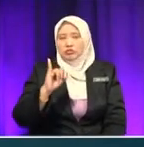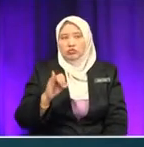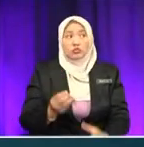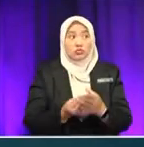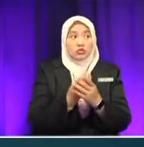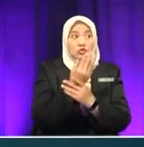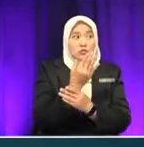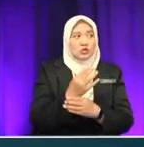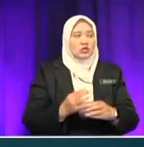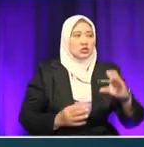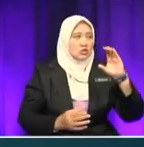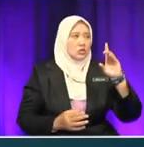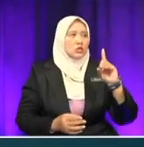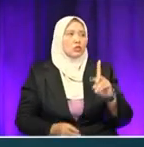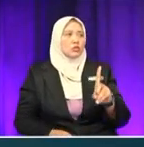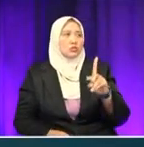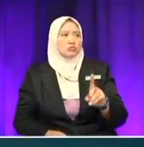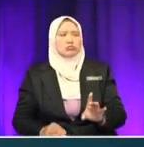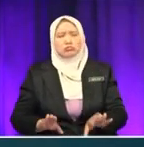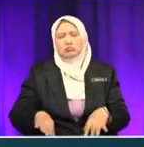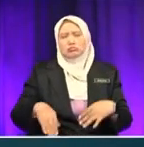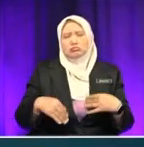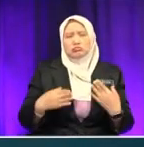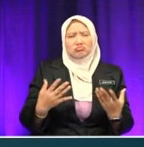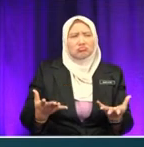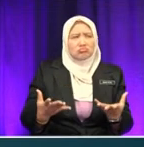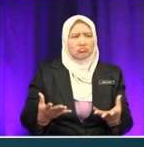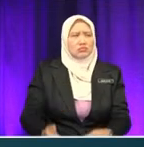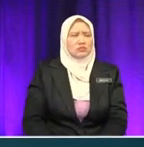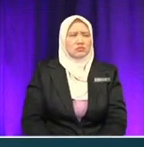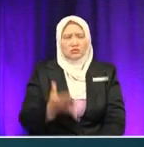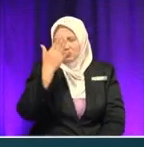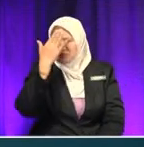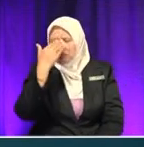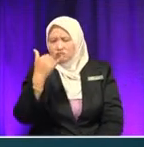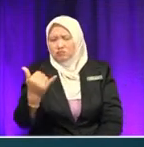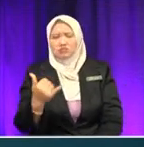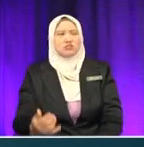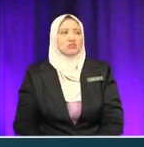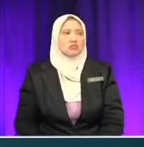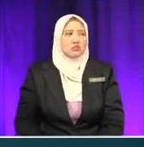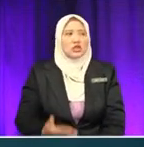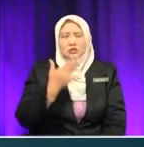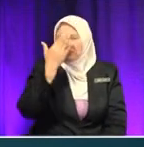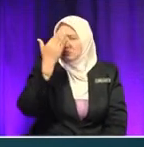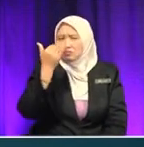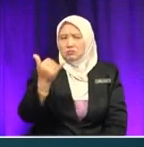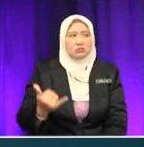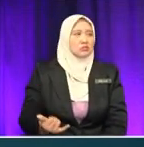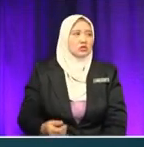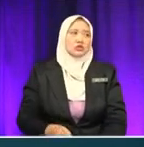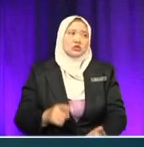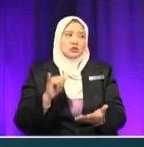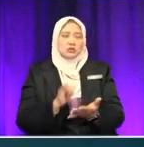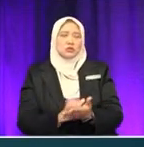question why. So the question is, all right, why do you need to treasure quality time with your family? And the answer